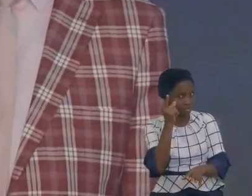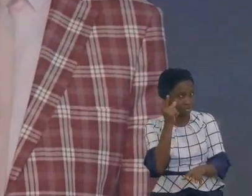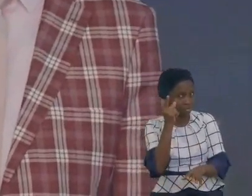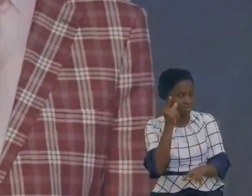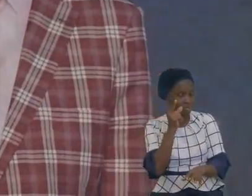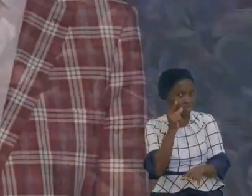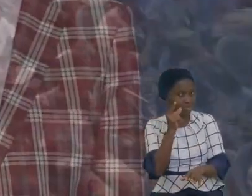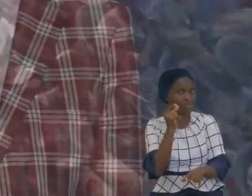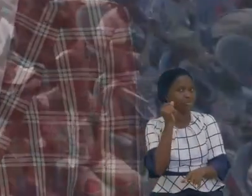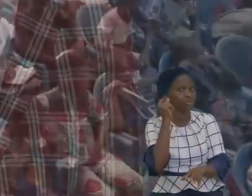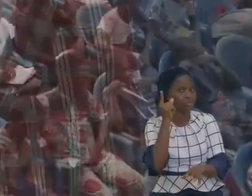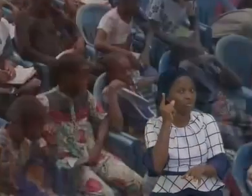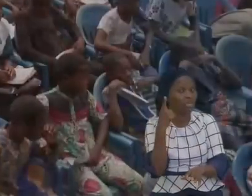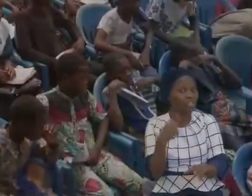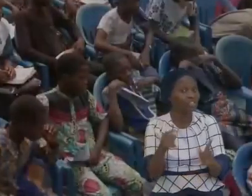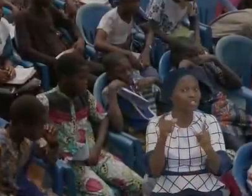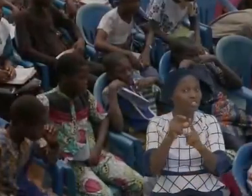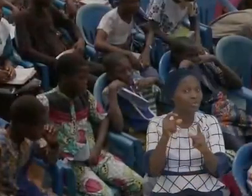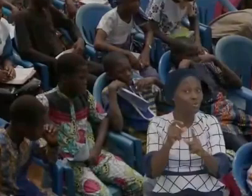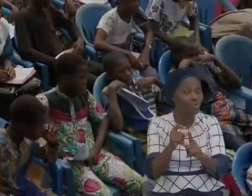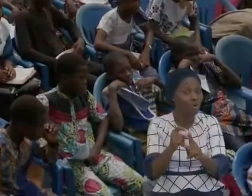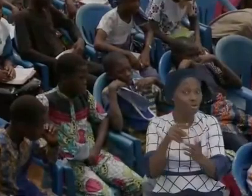action.